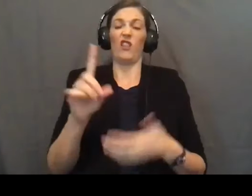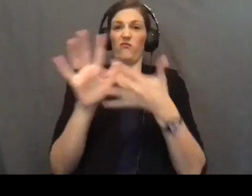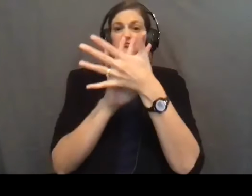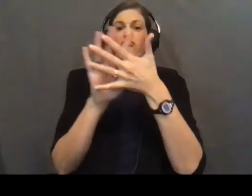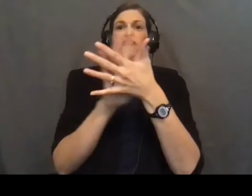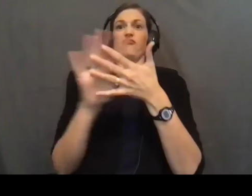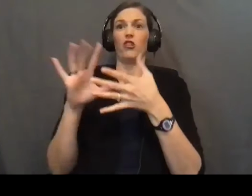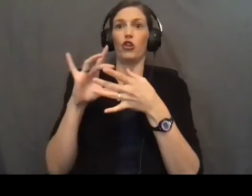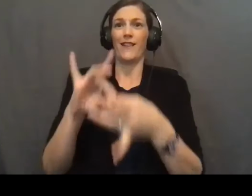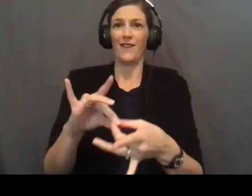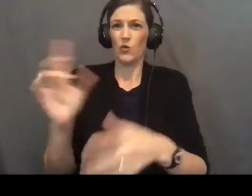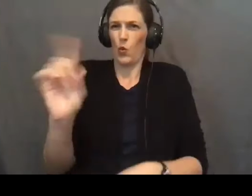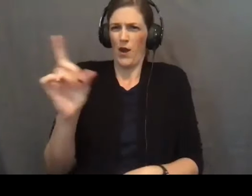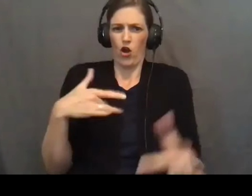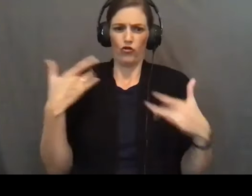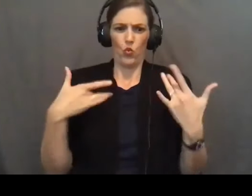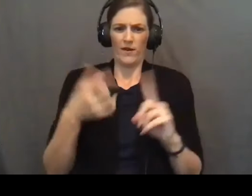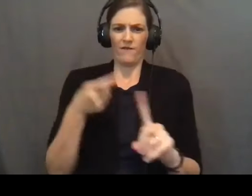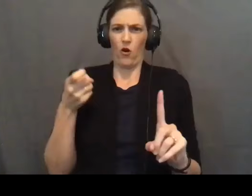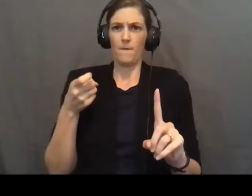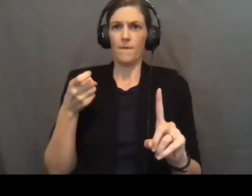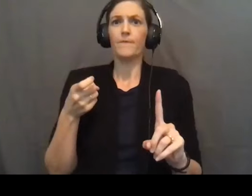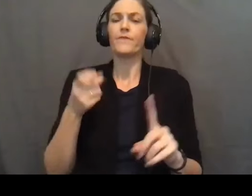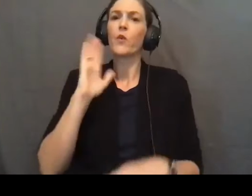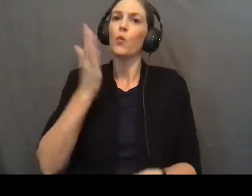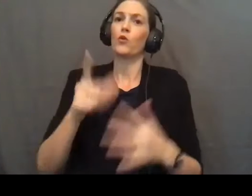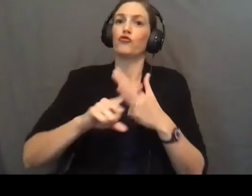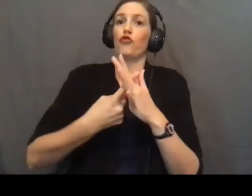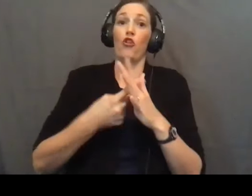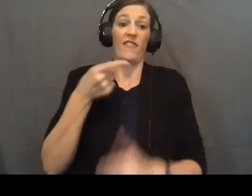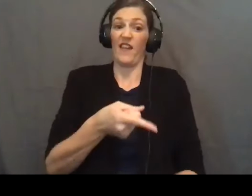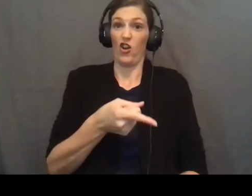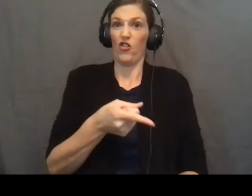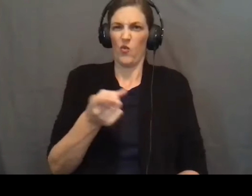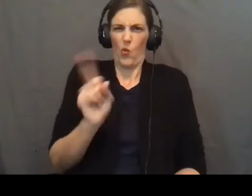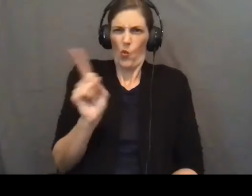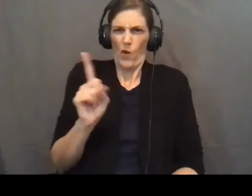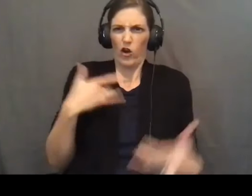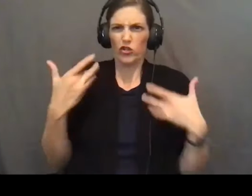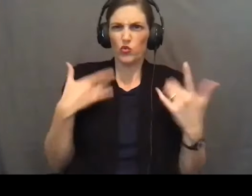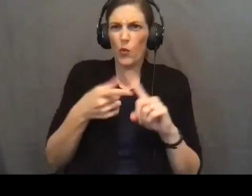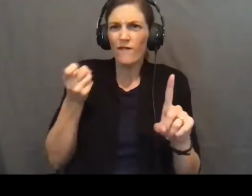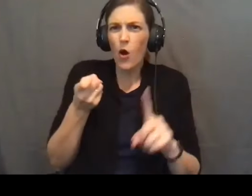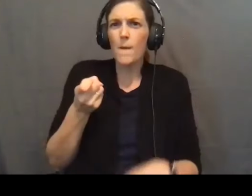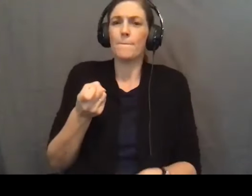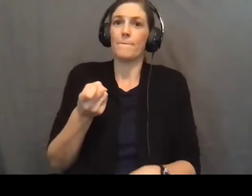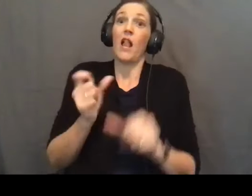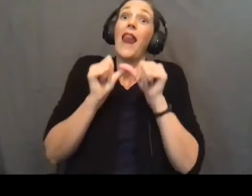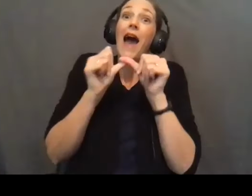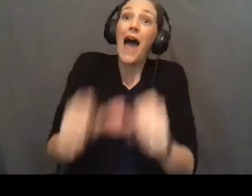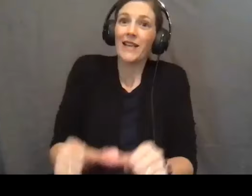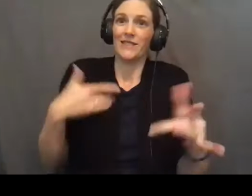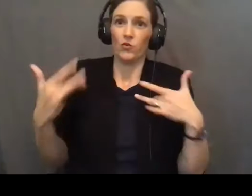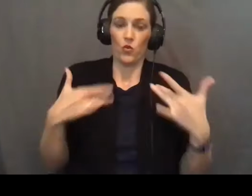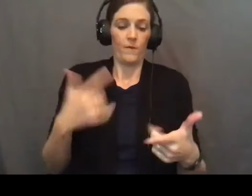there is about where joy comes from. So we're going to start right there. Where does joy come from and where does lasting joy come from?